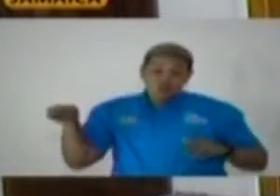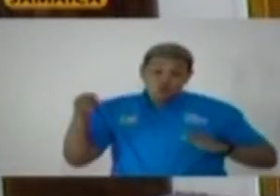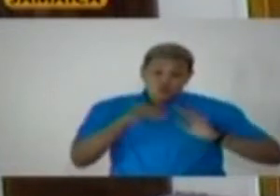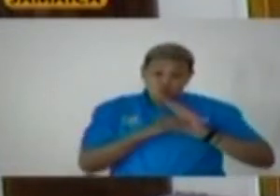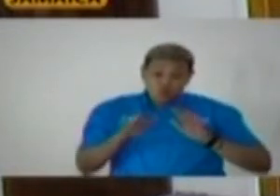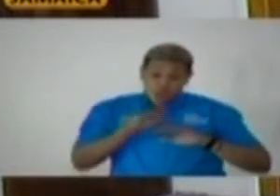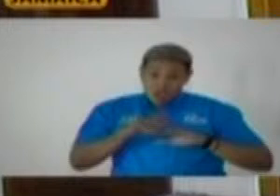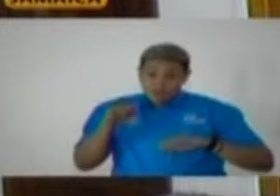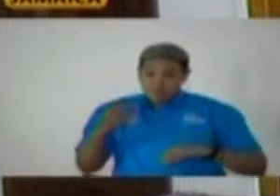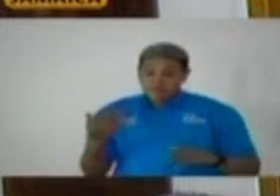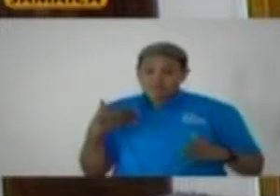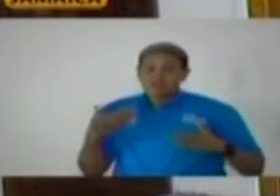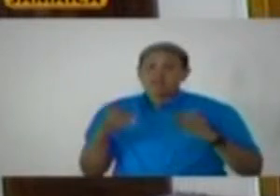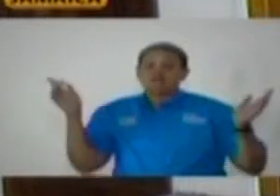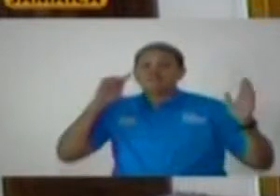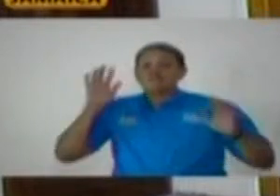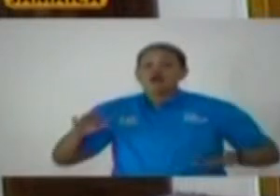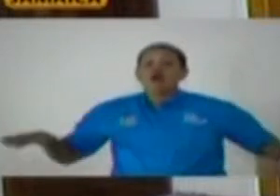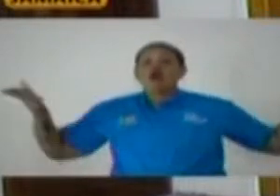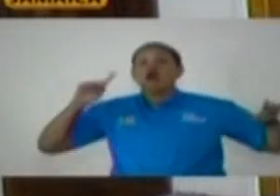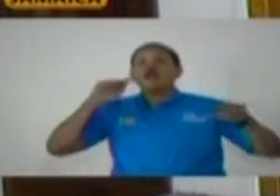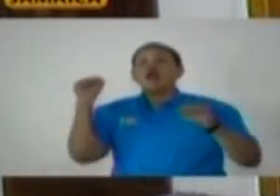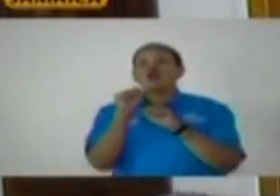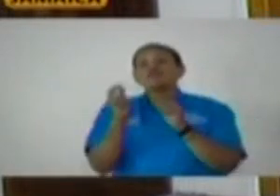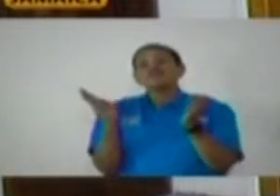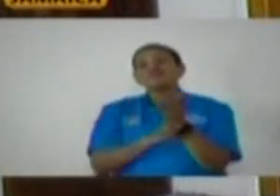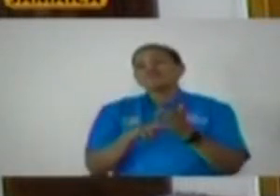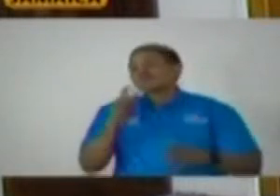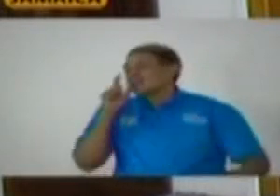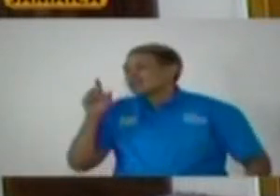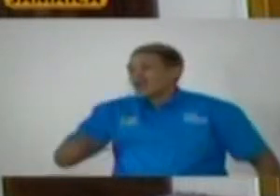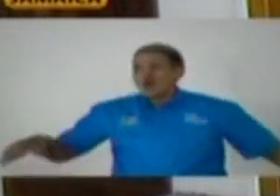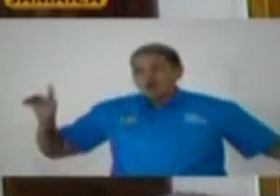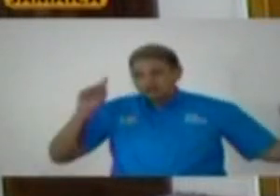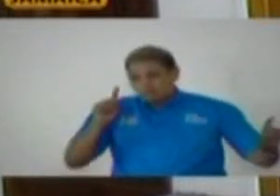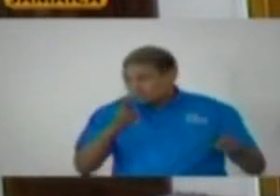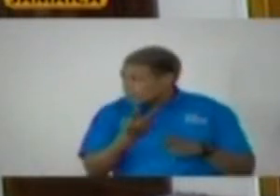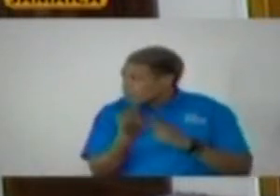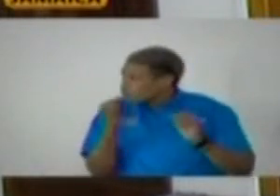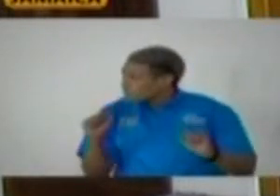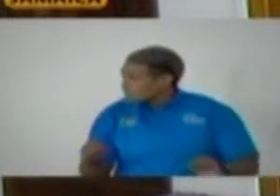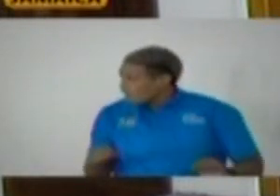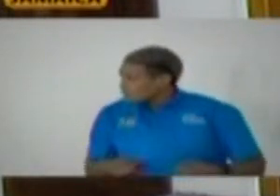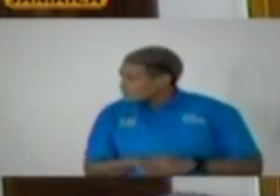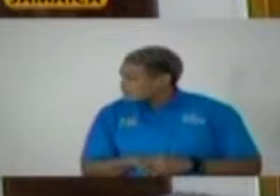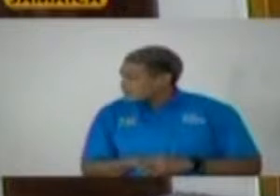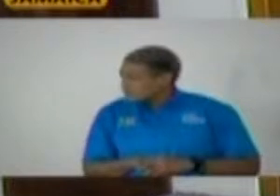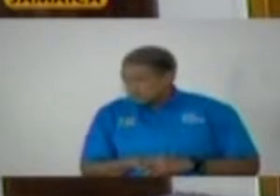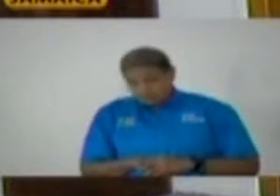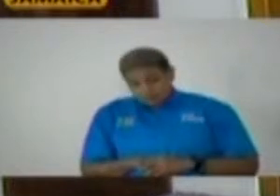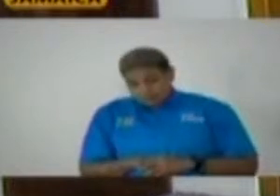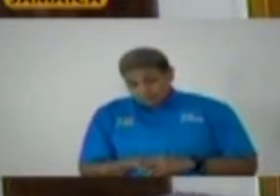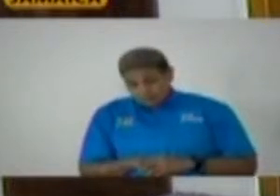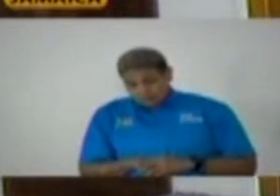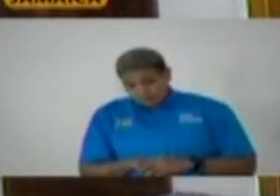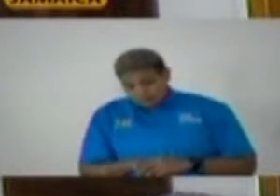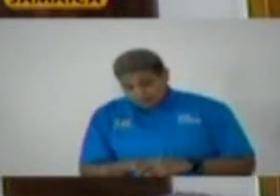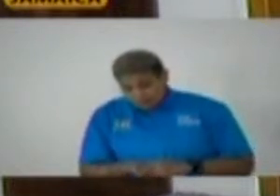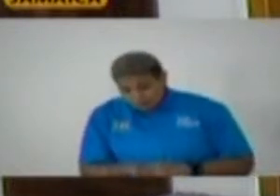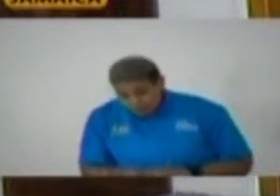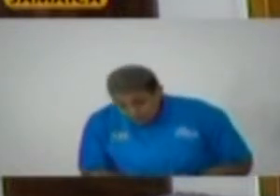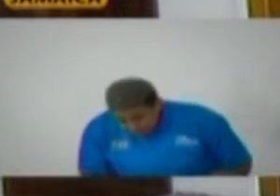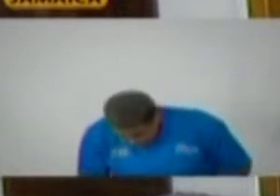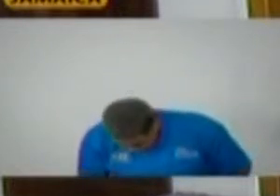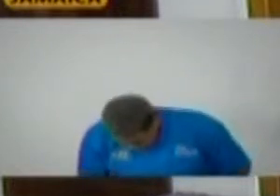on path. We need to lift it for everybody. We need to lift it for all students. And I'll tell you why it's important.